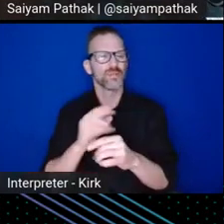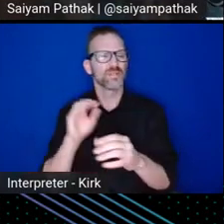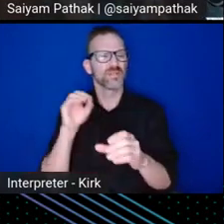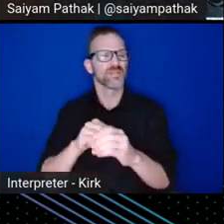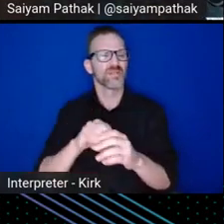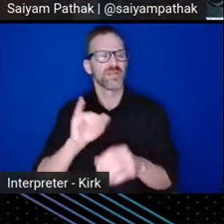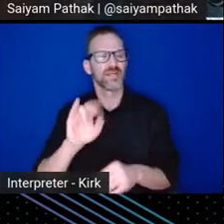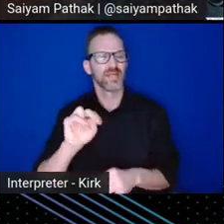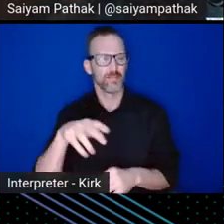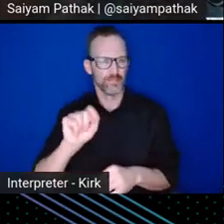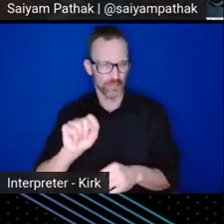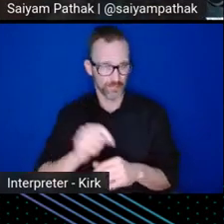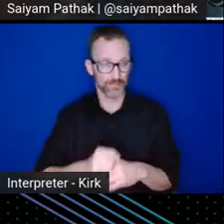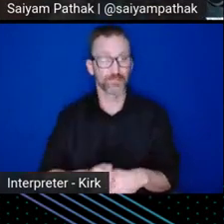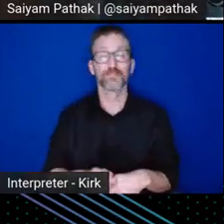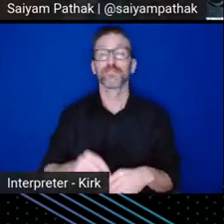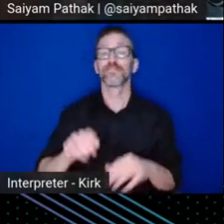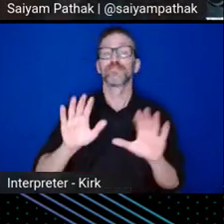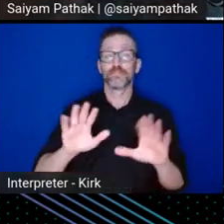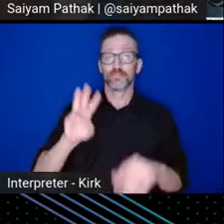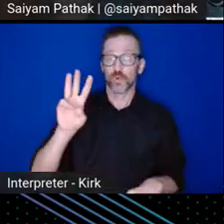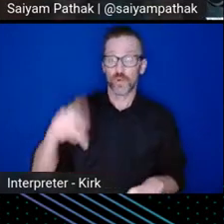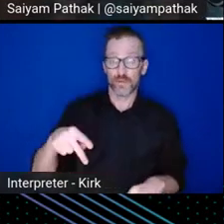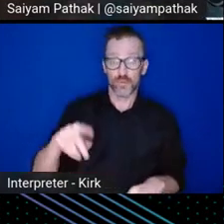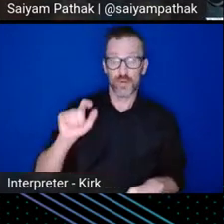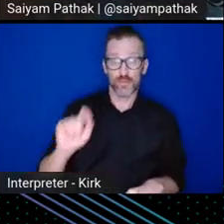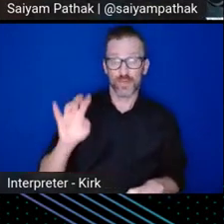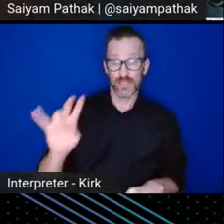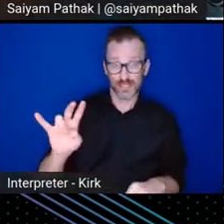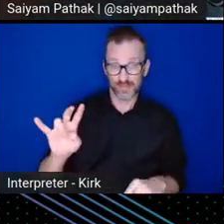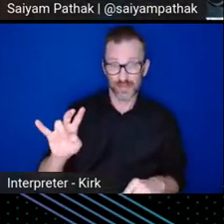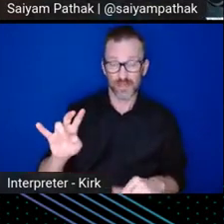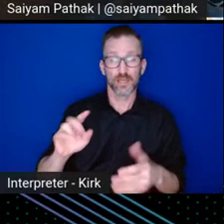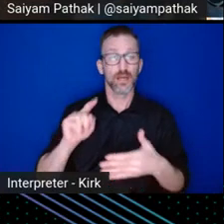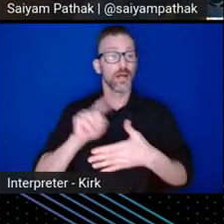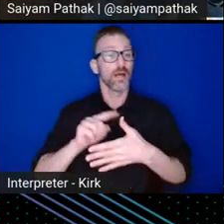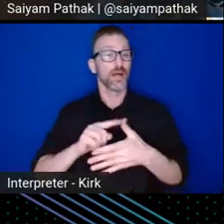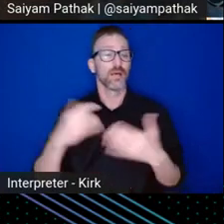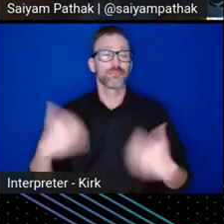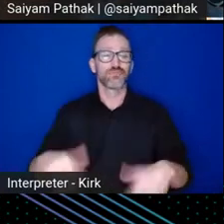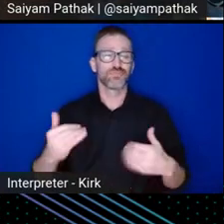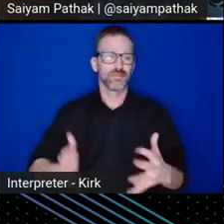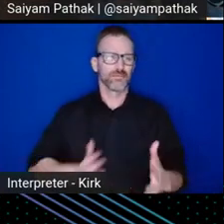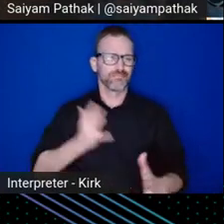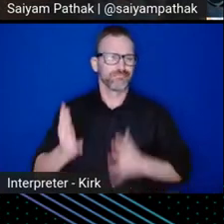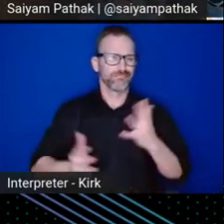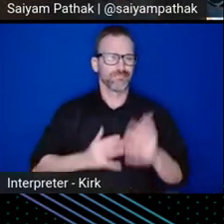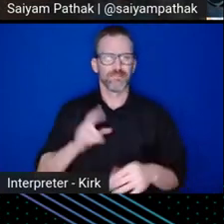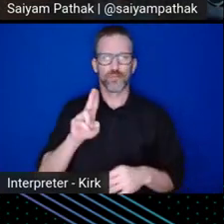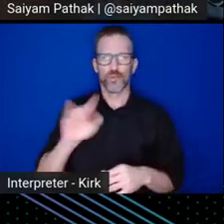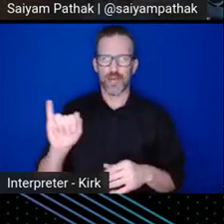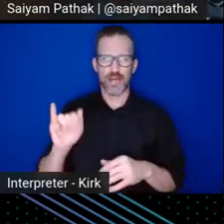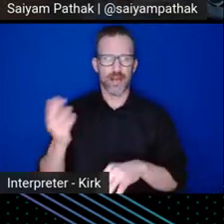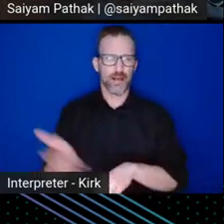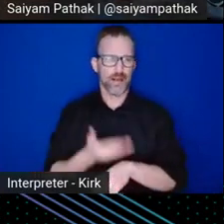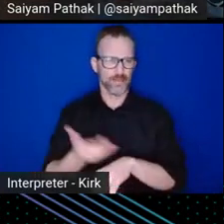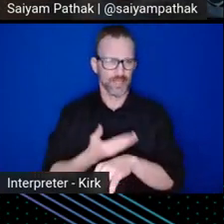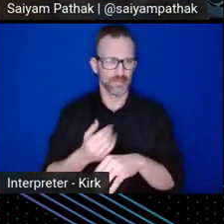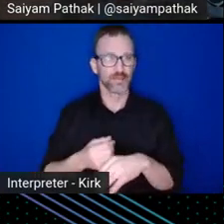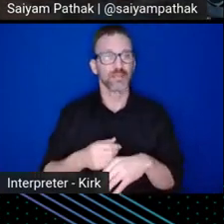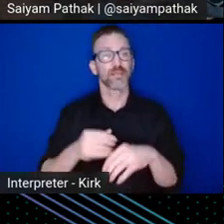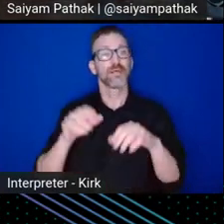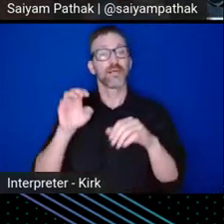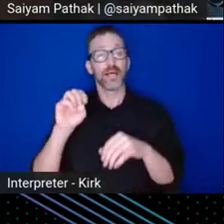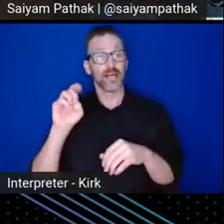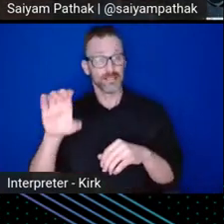Waypoint 0.7 is the fancy UI updates, is the biggest feature. So you have exec into the container using the